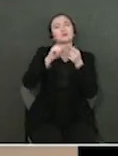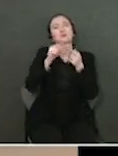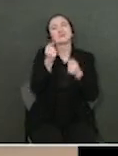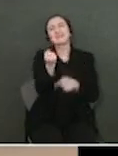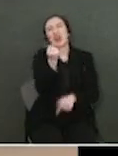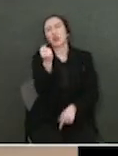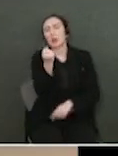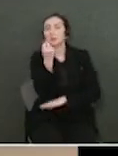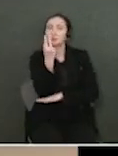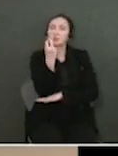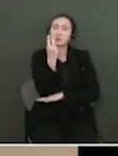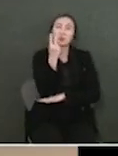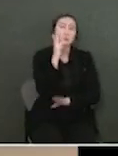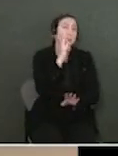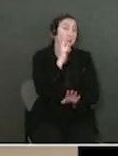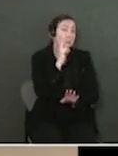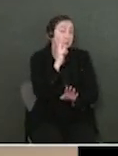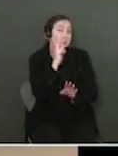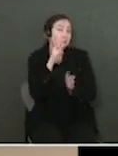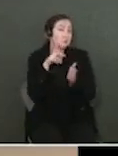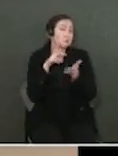until conditions merit otherwise.